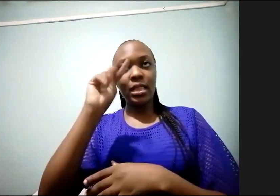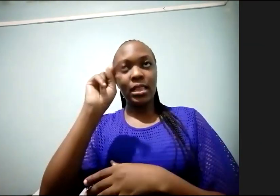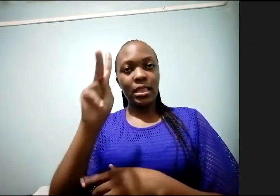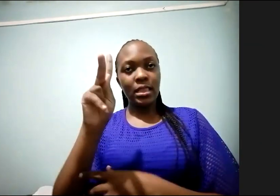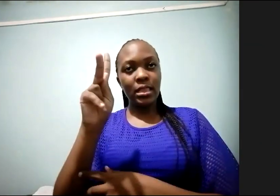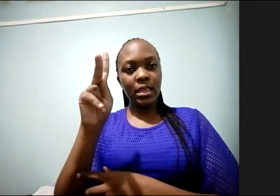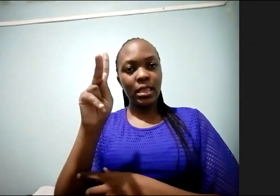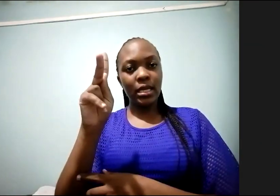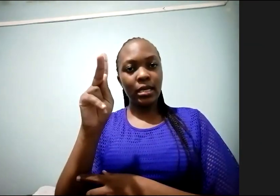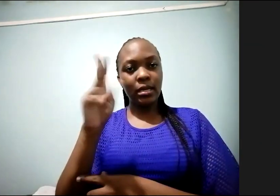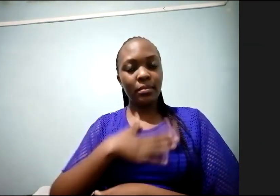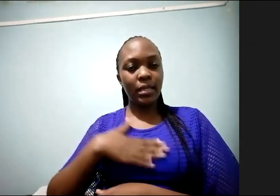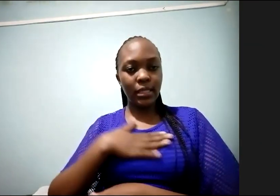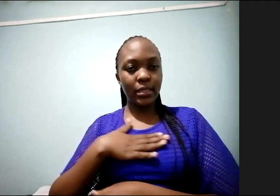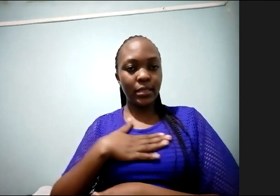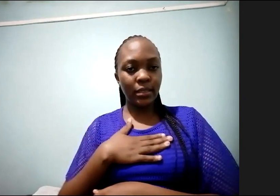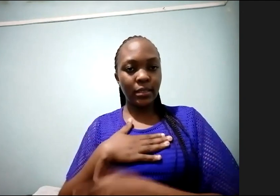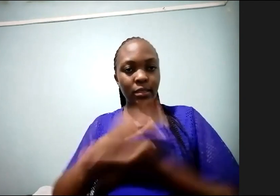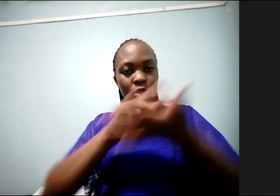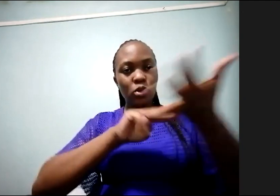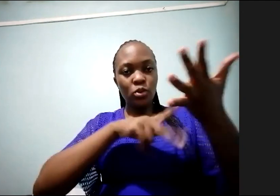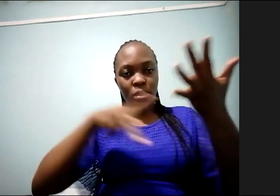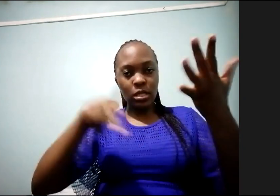link. Kindly, if there's